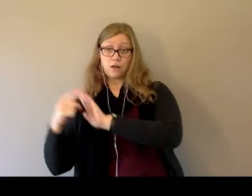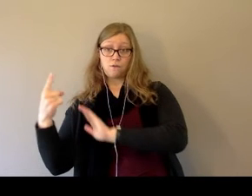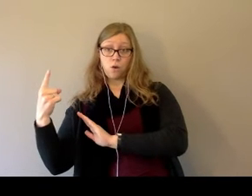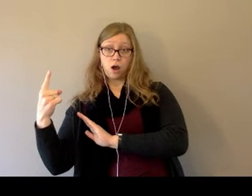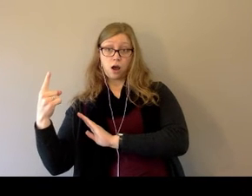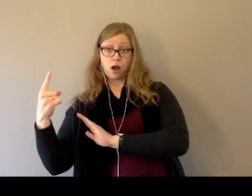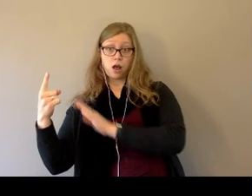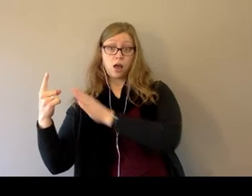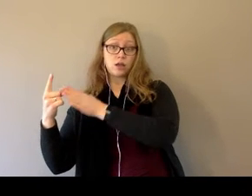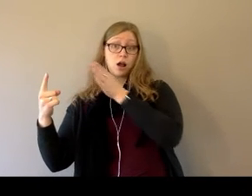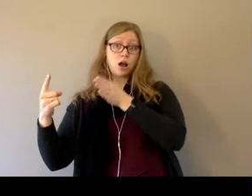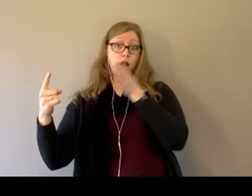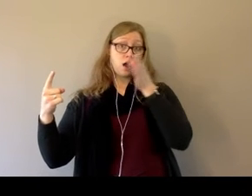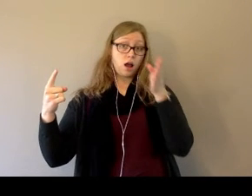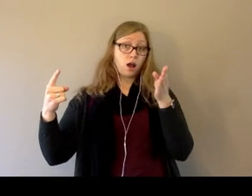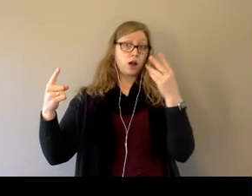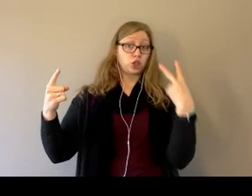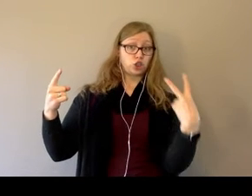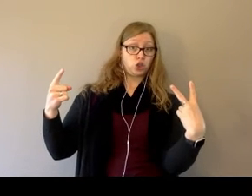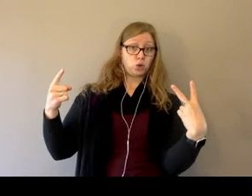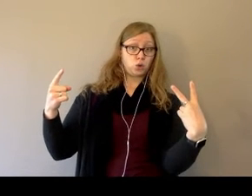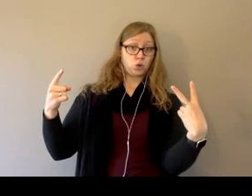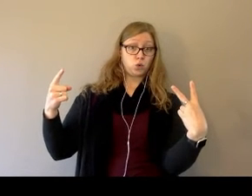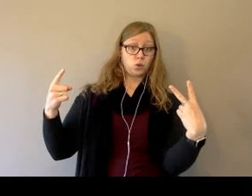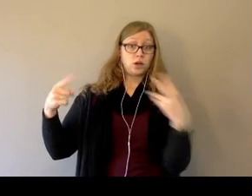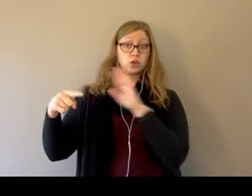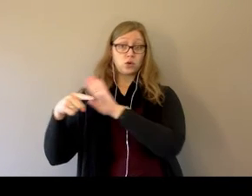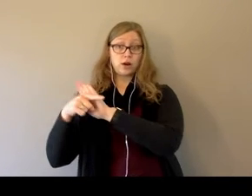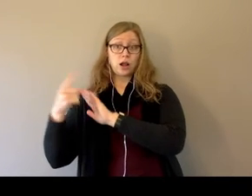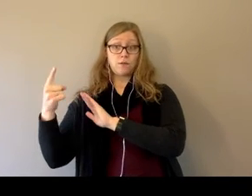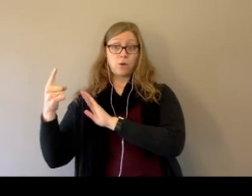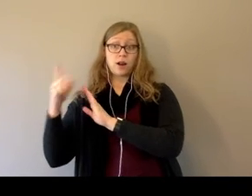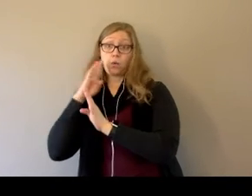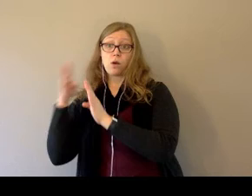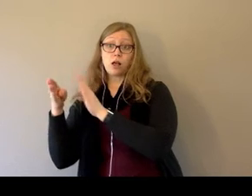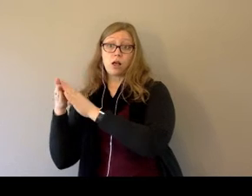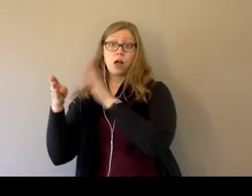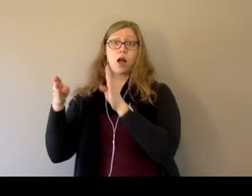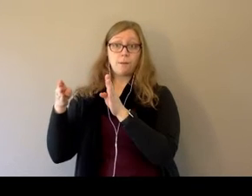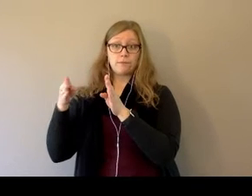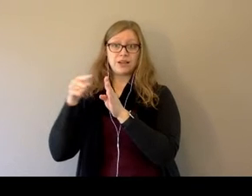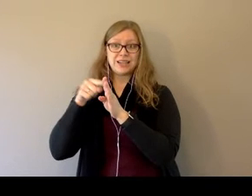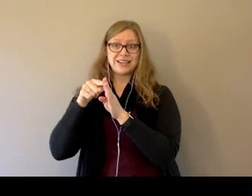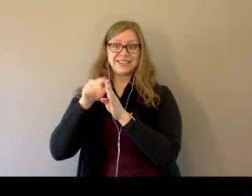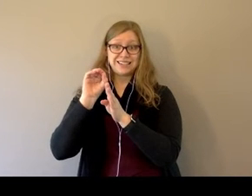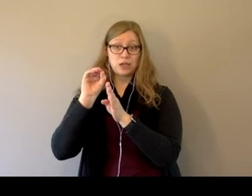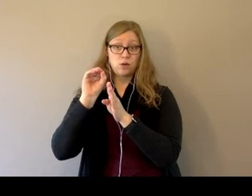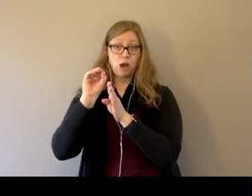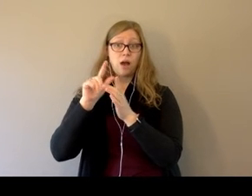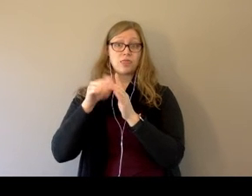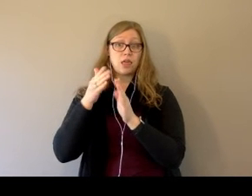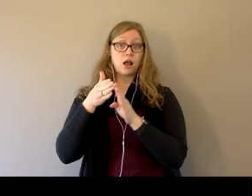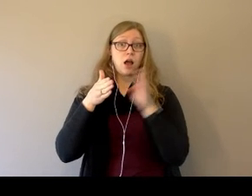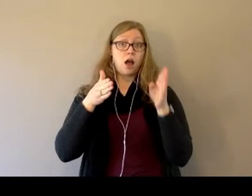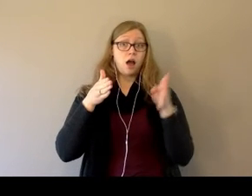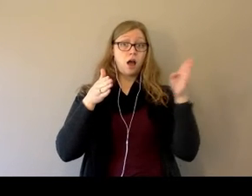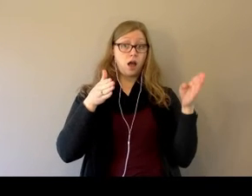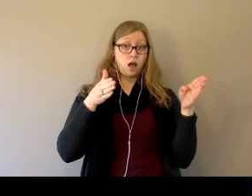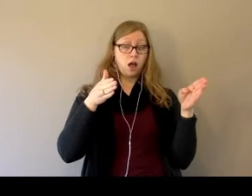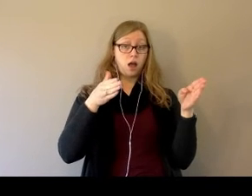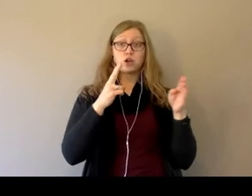2. So -1, it's gonna move 1 unit to 0, and then 2 more. So that's a change of 3 units. So this